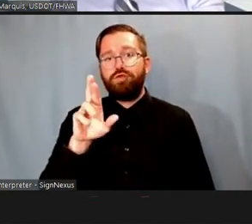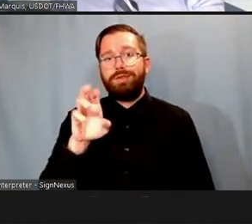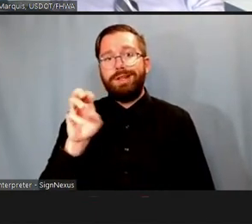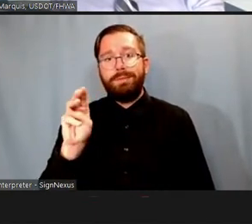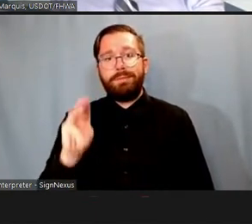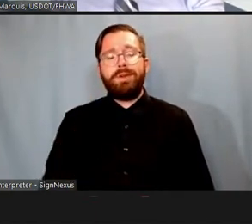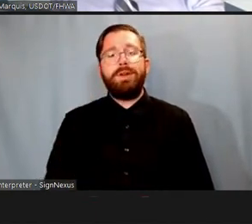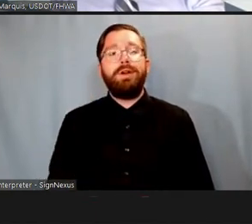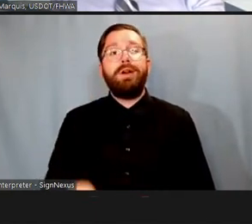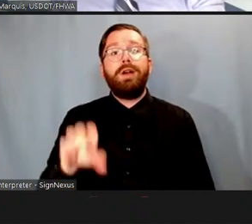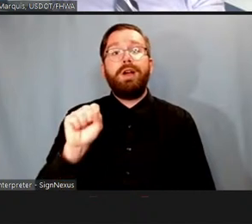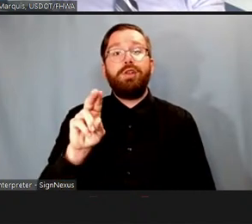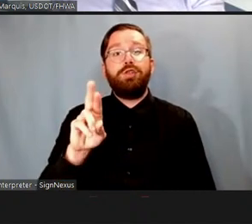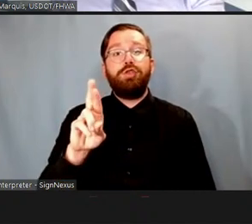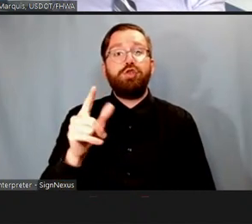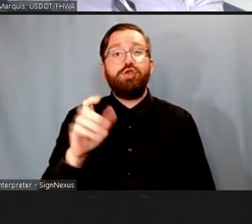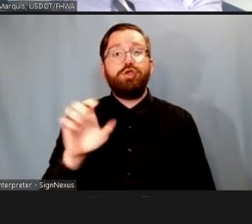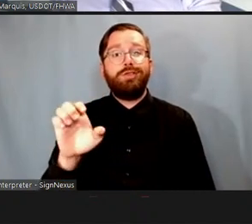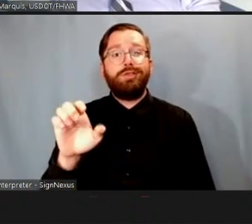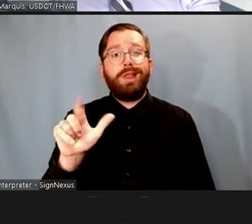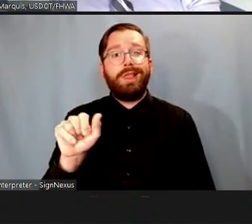sergi leschenko